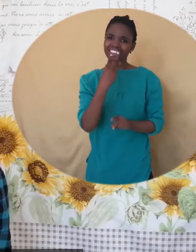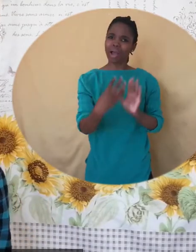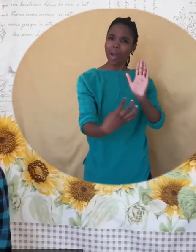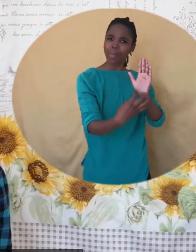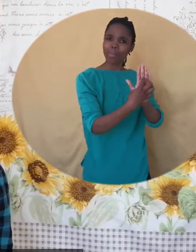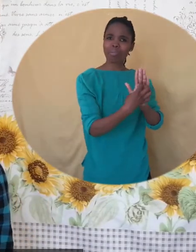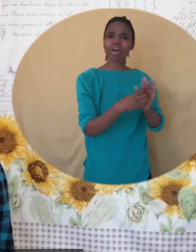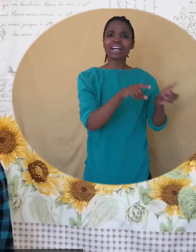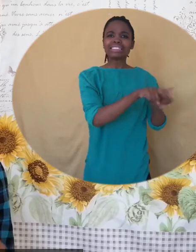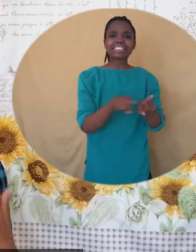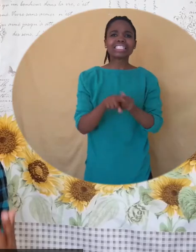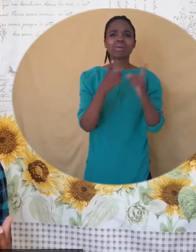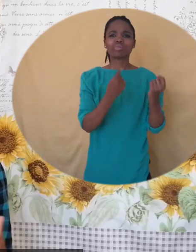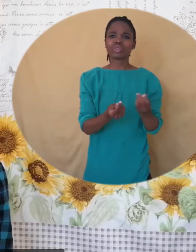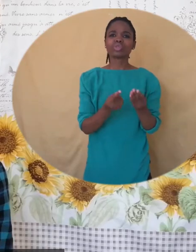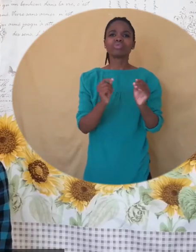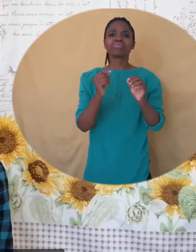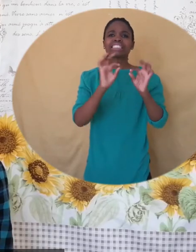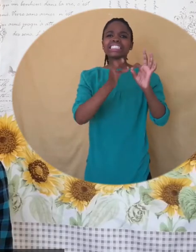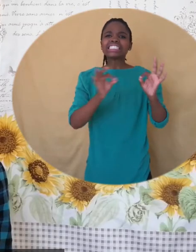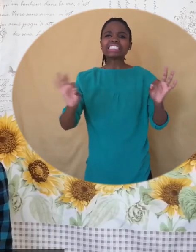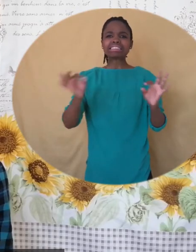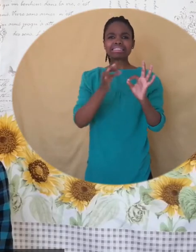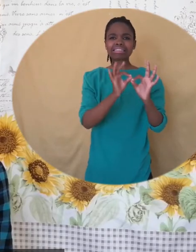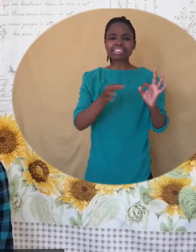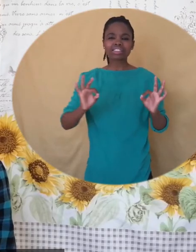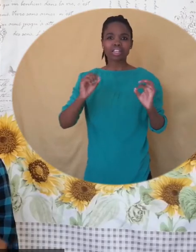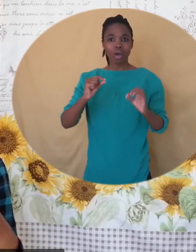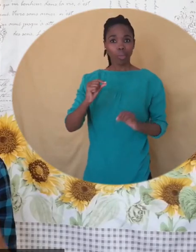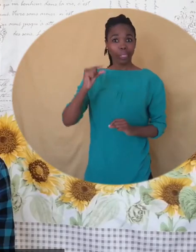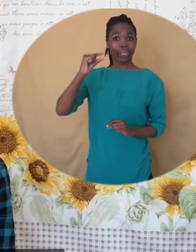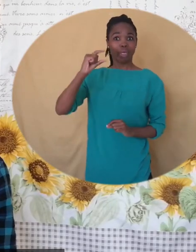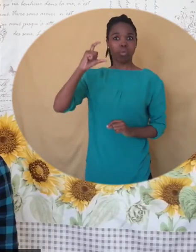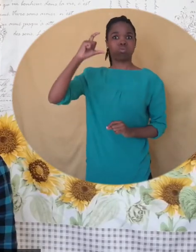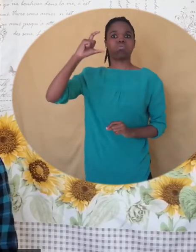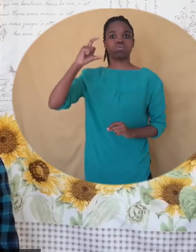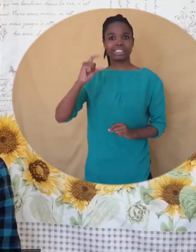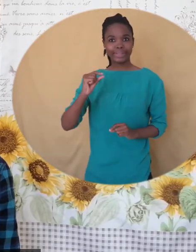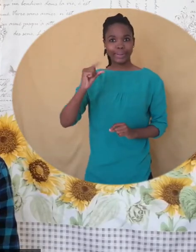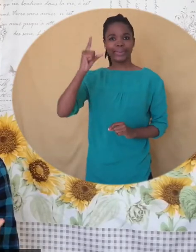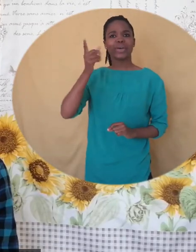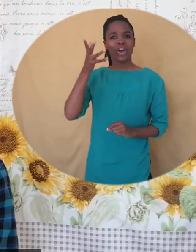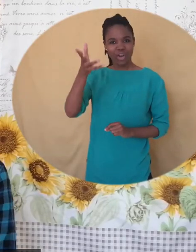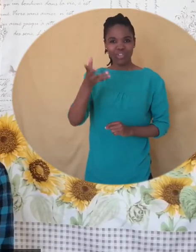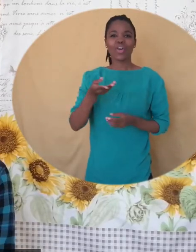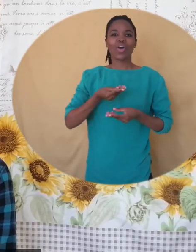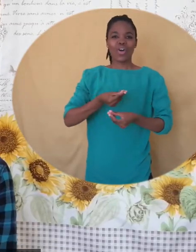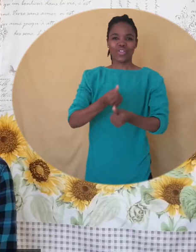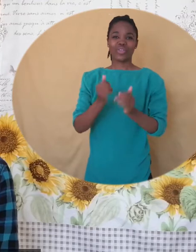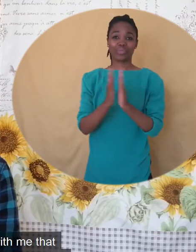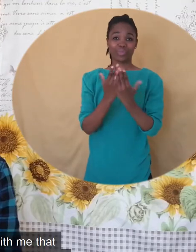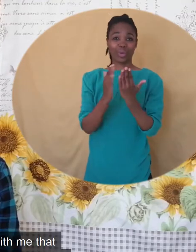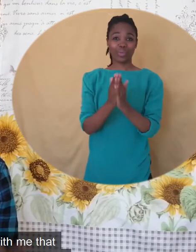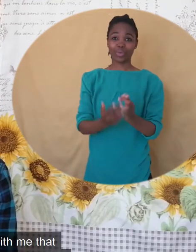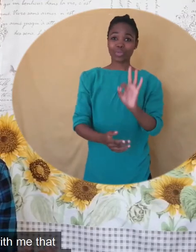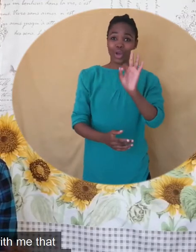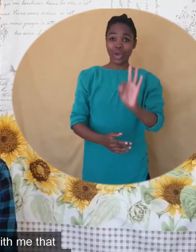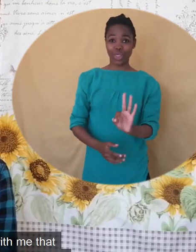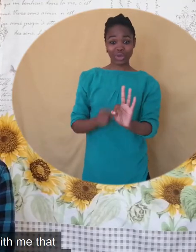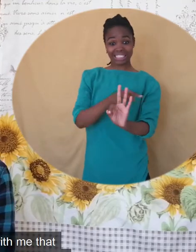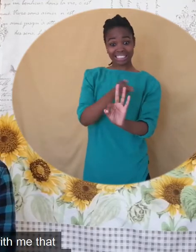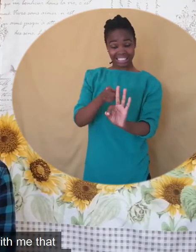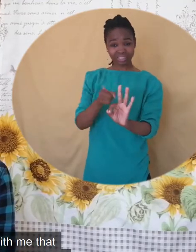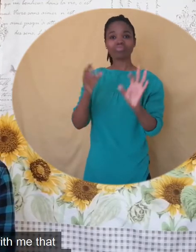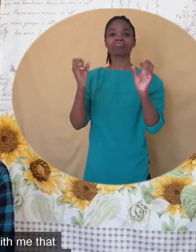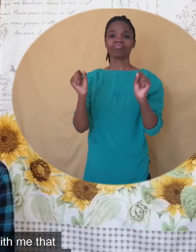to see the pictures, I want to see the fonts, I want to see the prints, I want to see the size, I want to engage with the book. So I've got 3 books